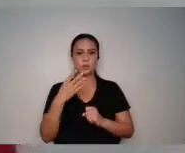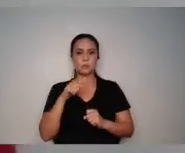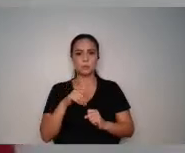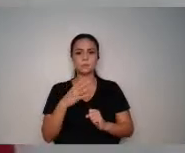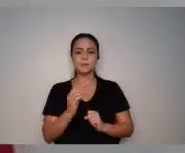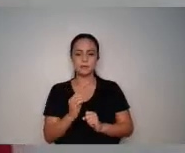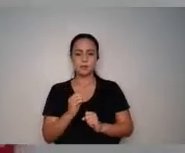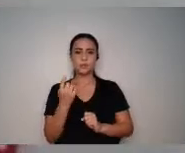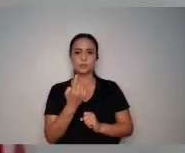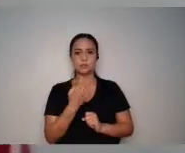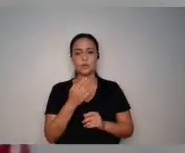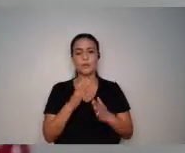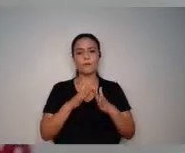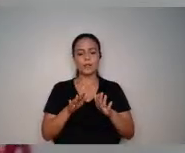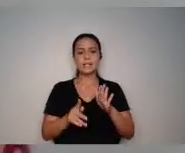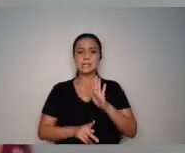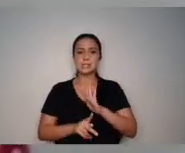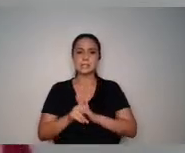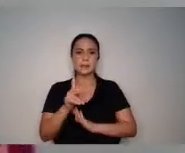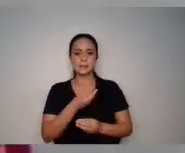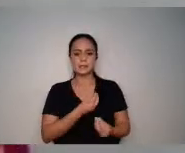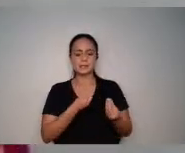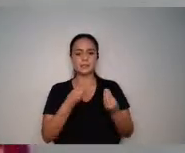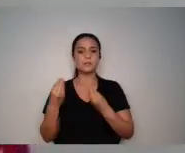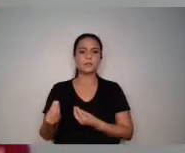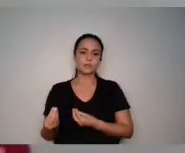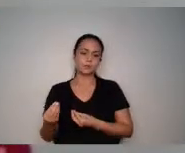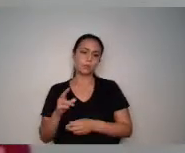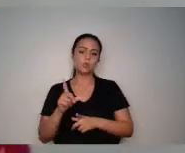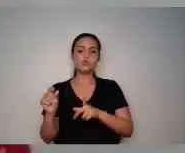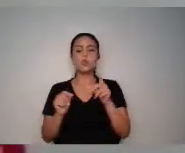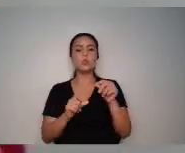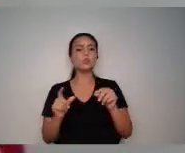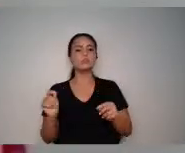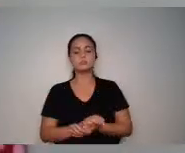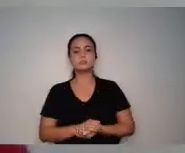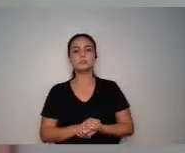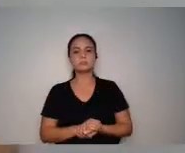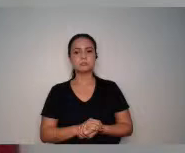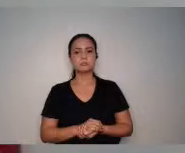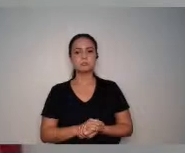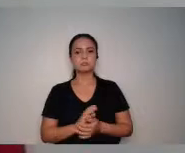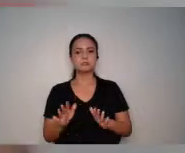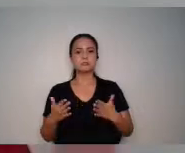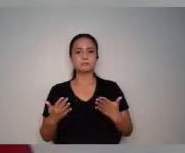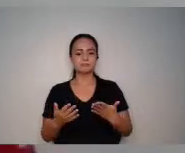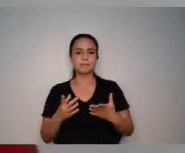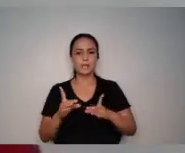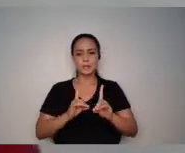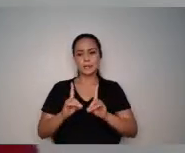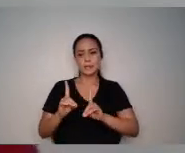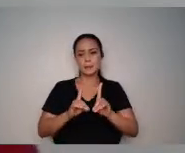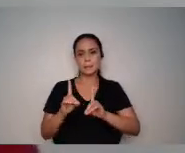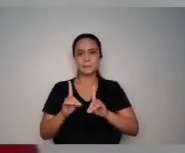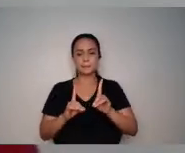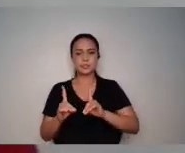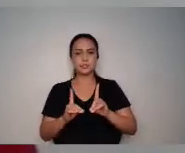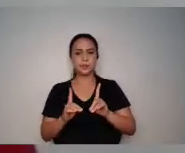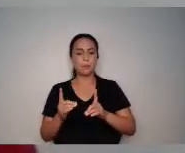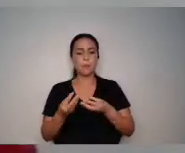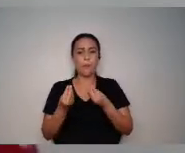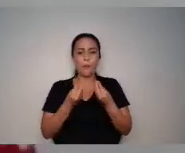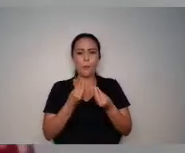the context of 4.0 industry, we're always going to serve other countries. So